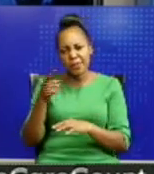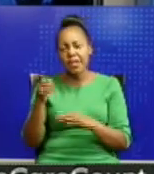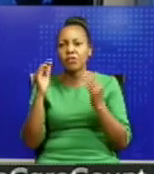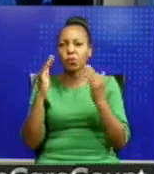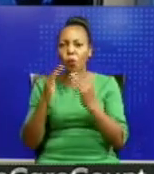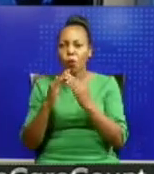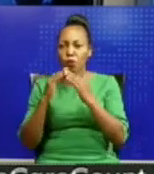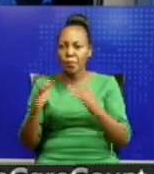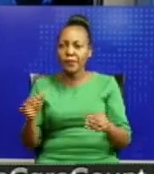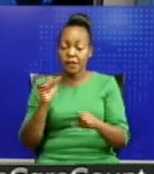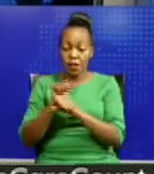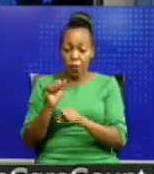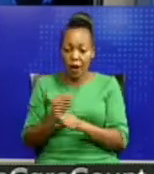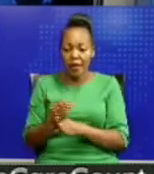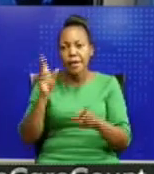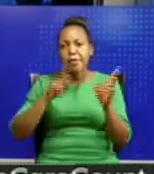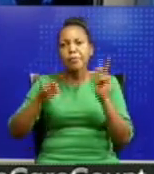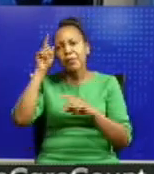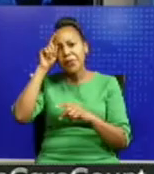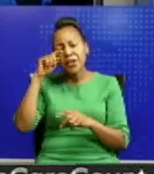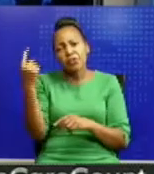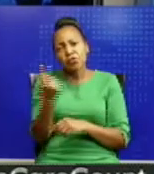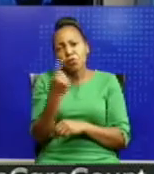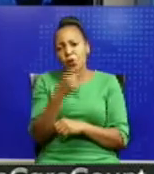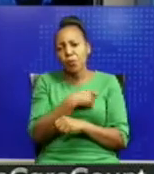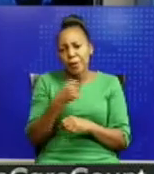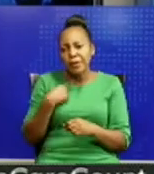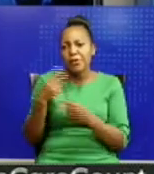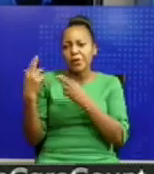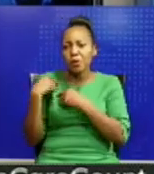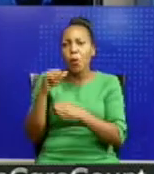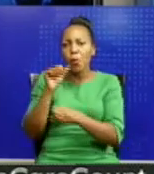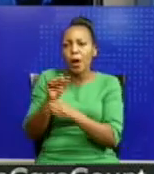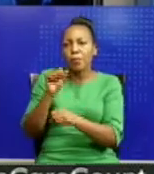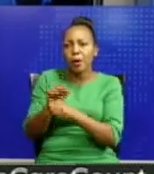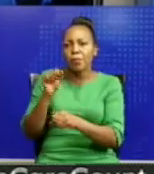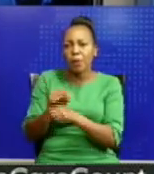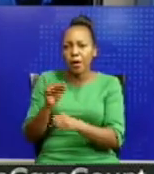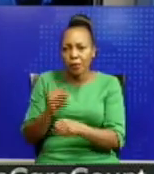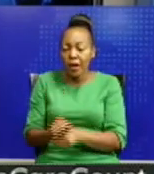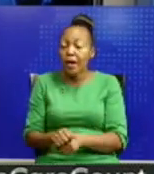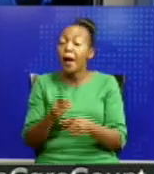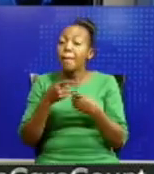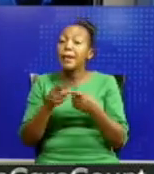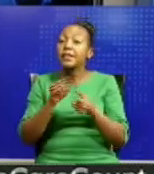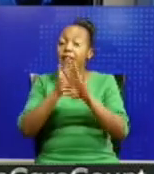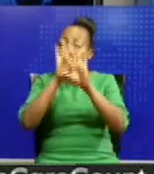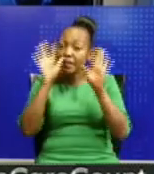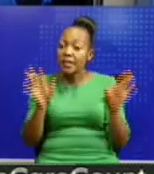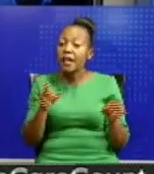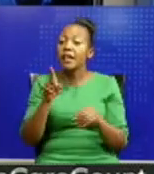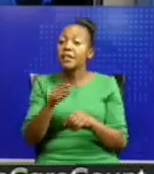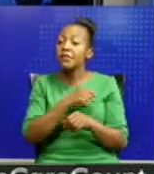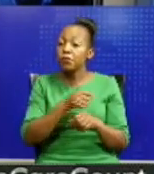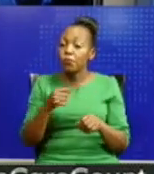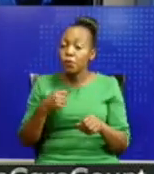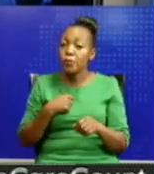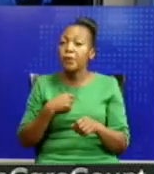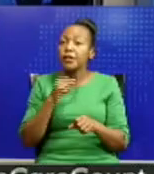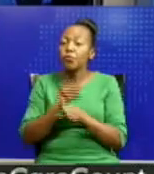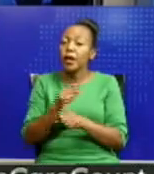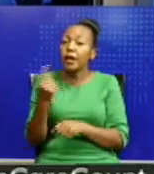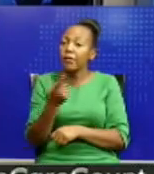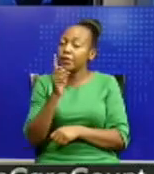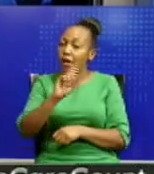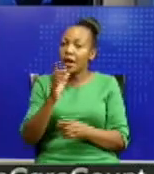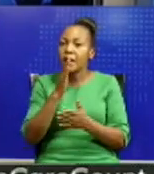work, which was seen as women's work, it came out clearly that this is not women's work, because in some families, women